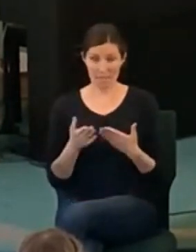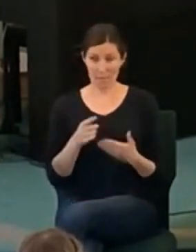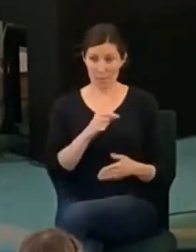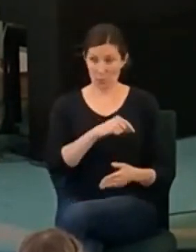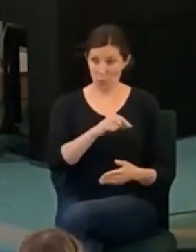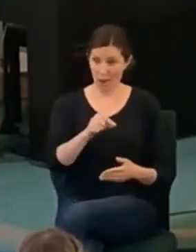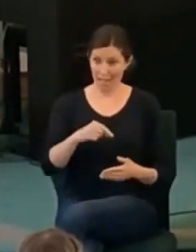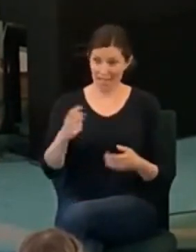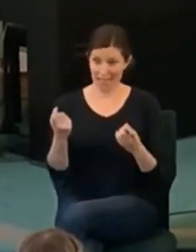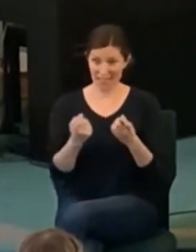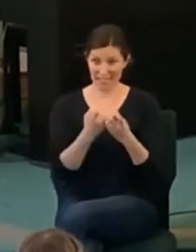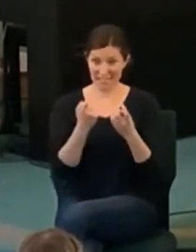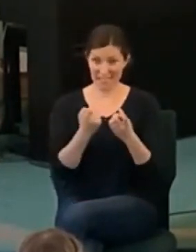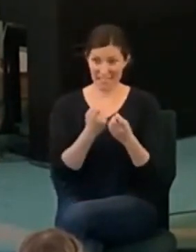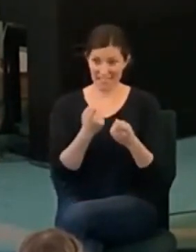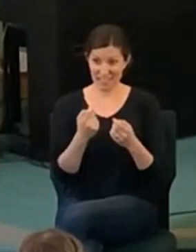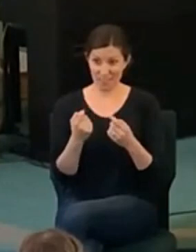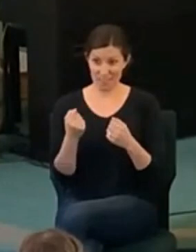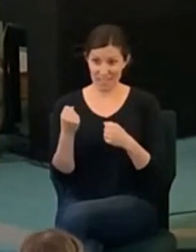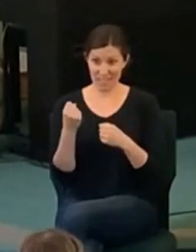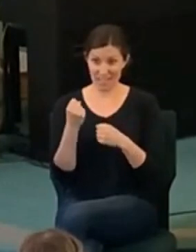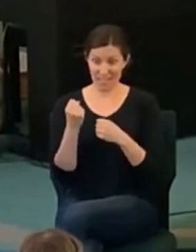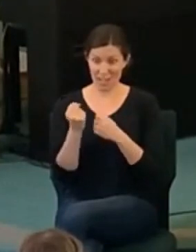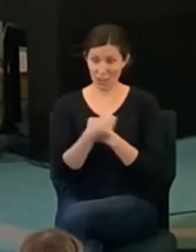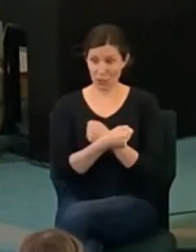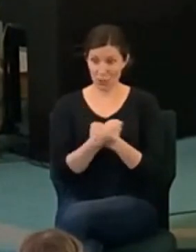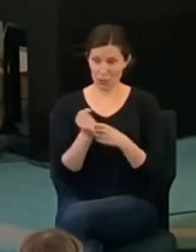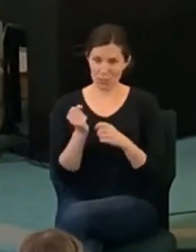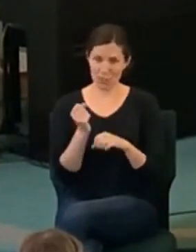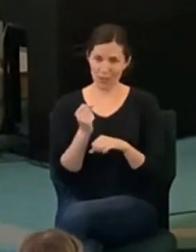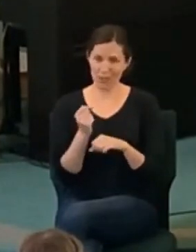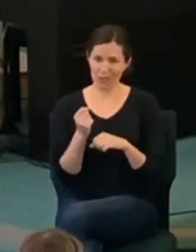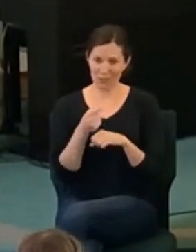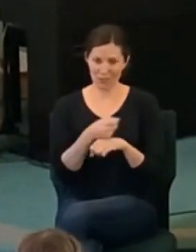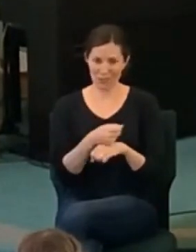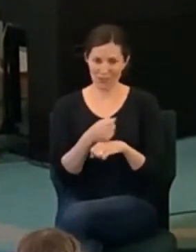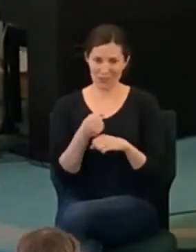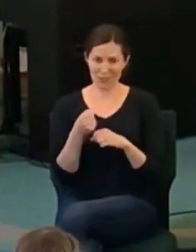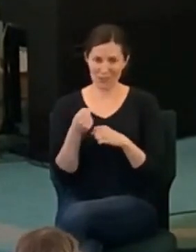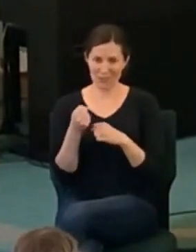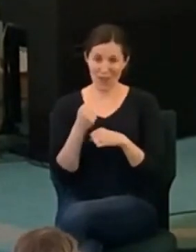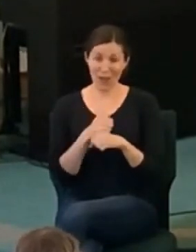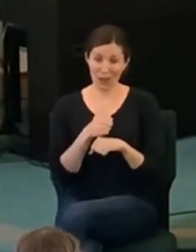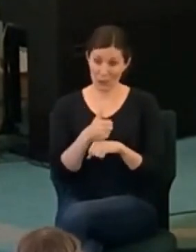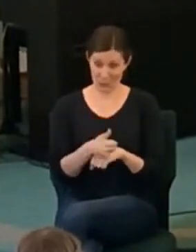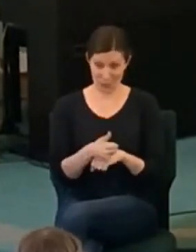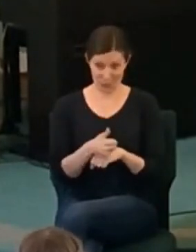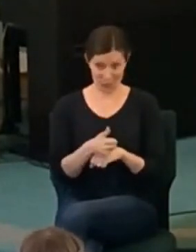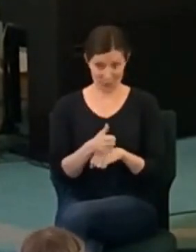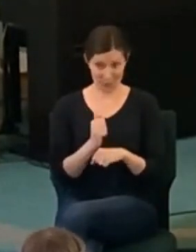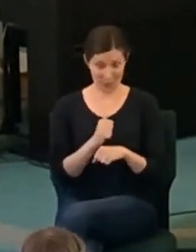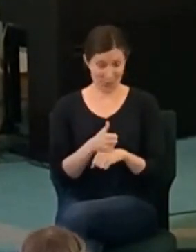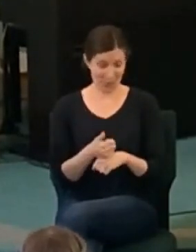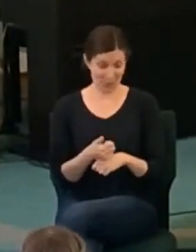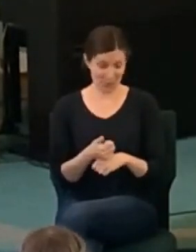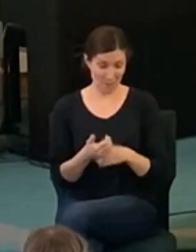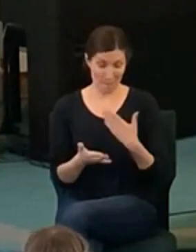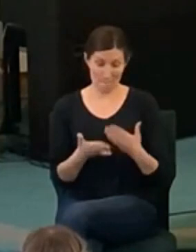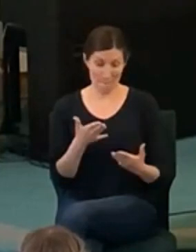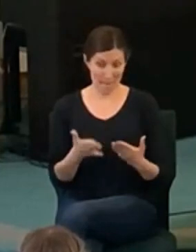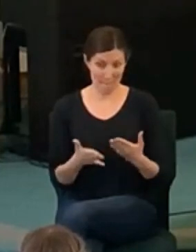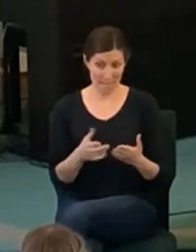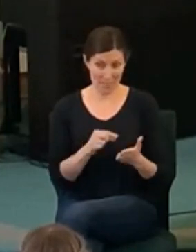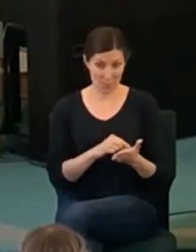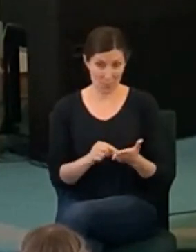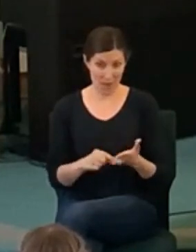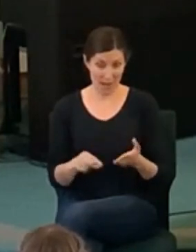or the dirt as a way to convey things. And what was he writing, do you think? We don't know. It doesn't tell